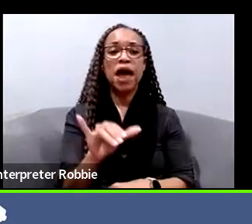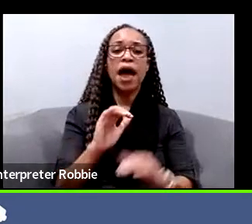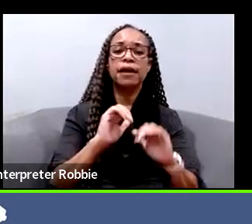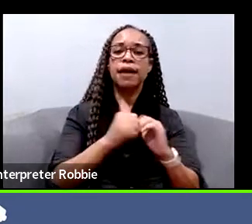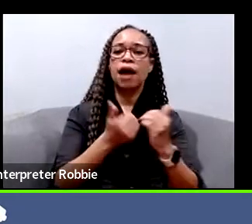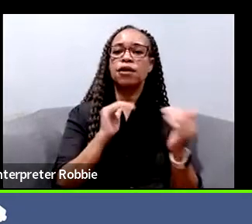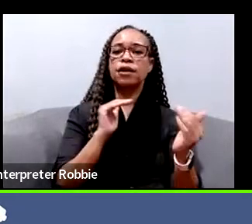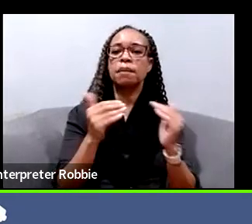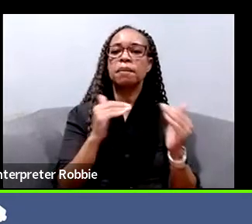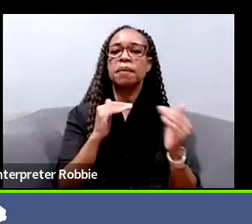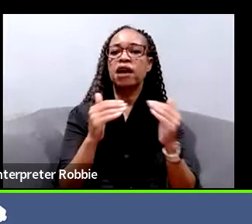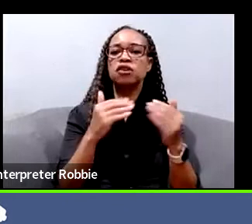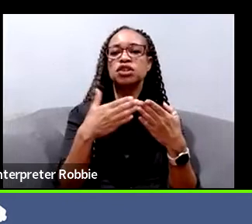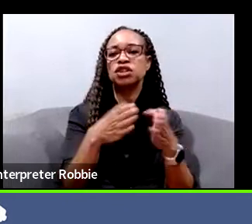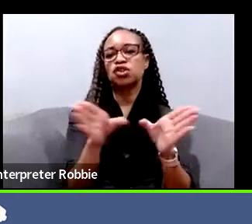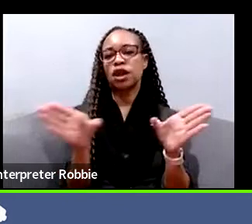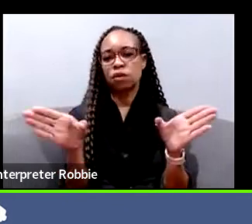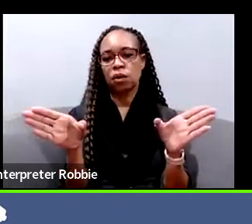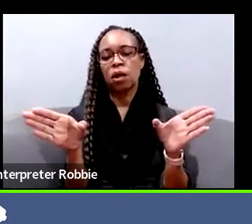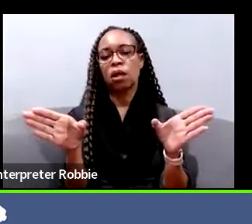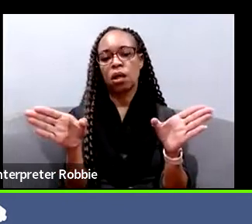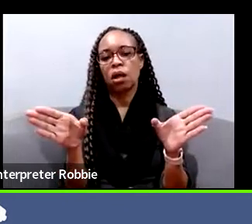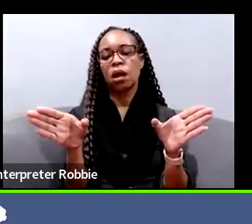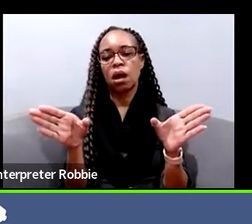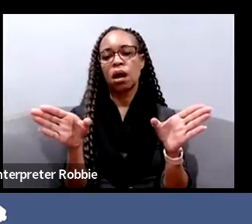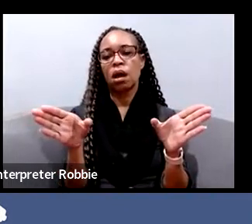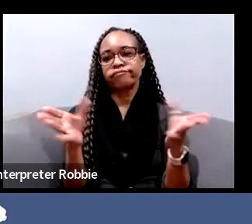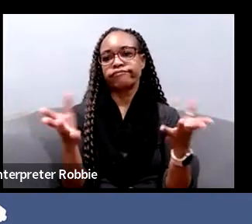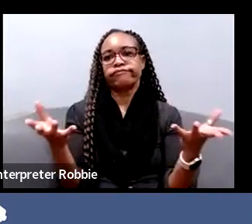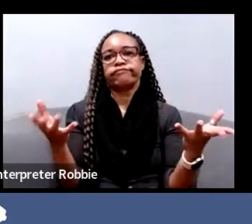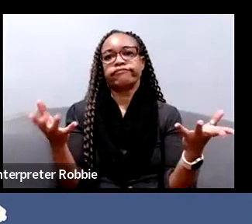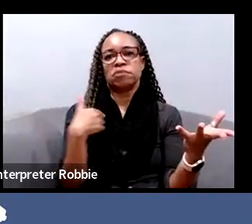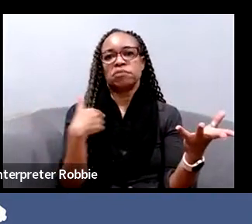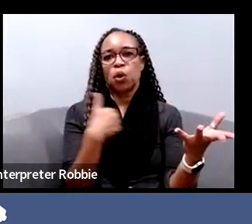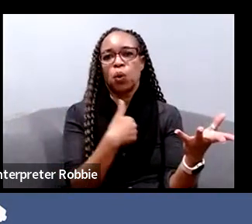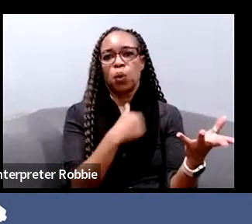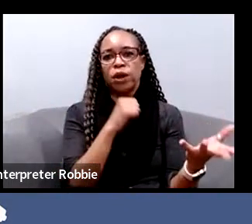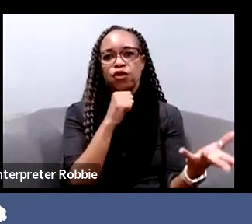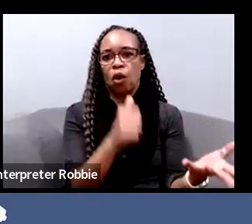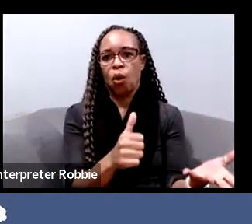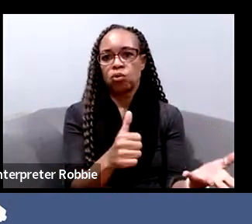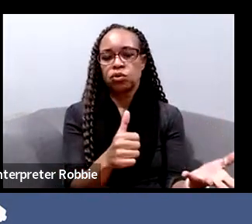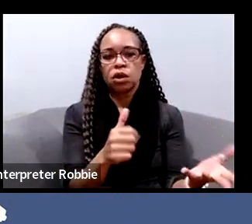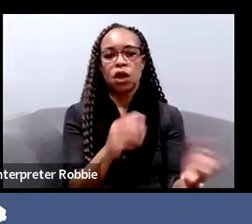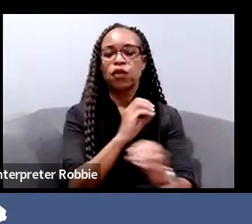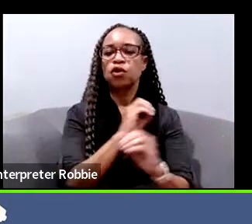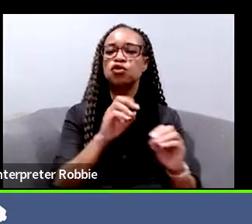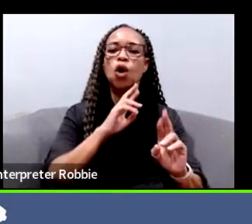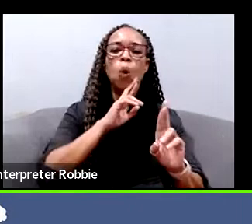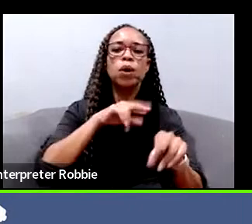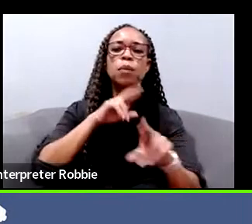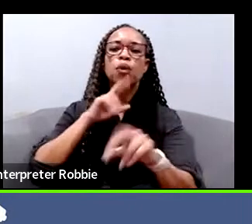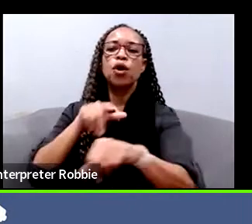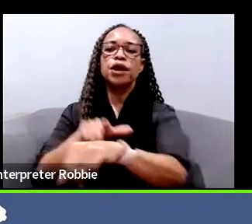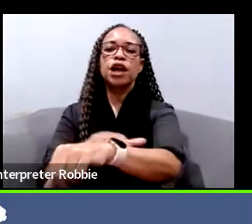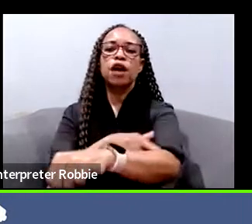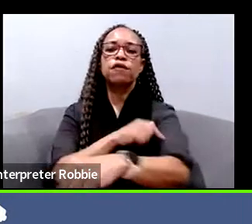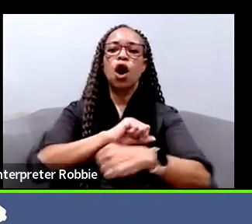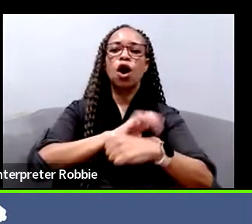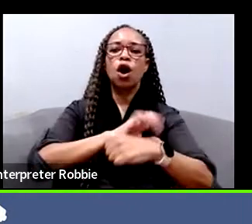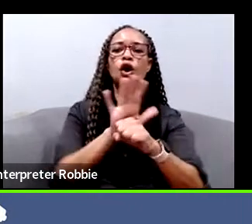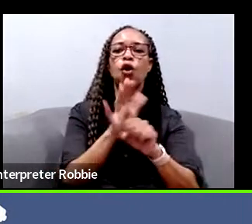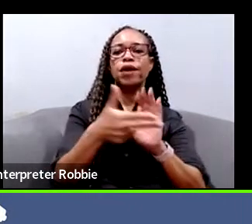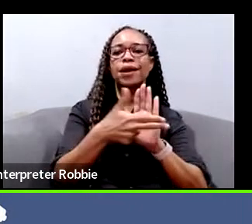overall? From Gary, that's we don't. There's no reporting of long COVID diagnoses,